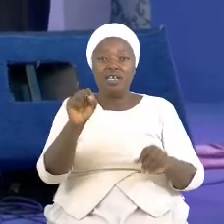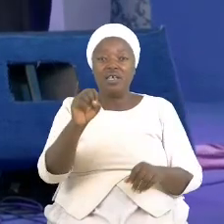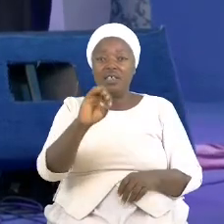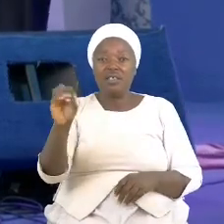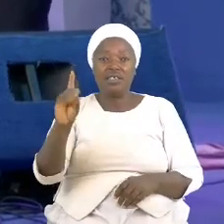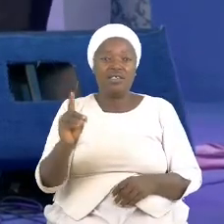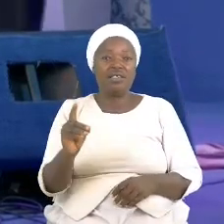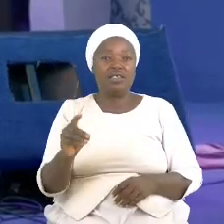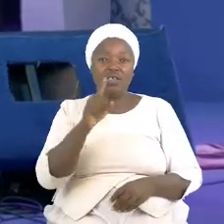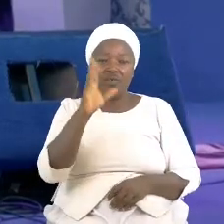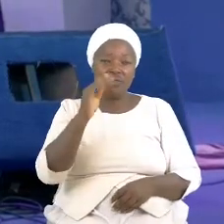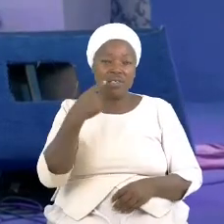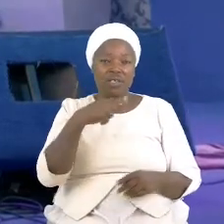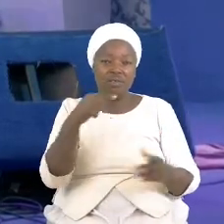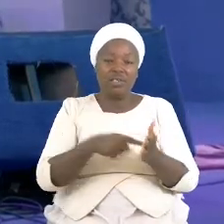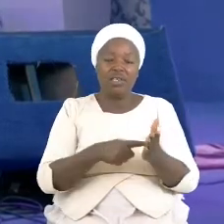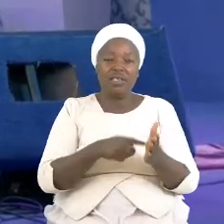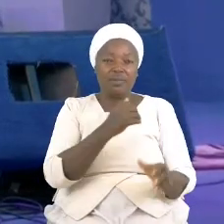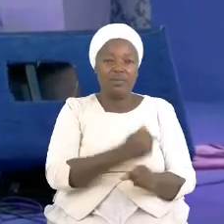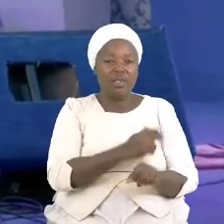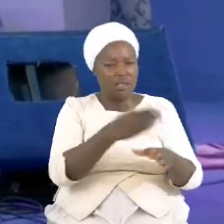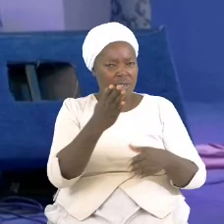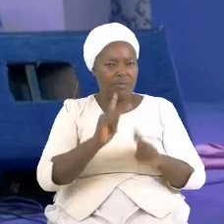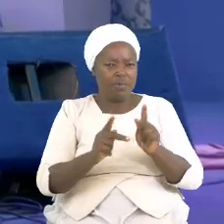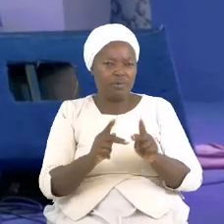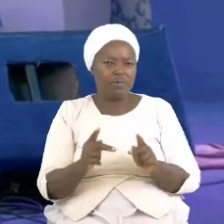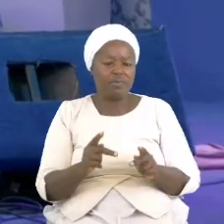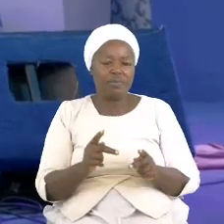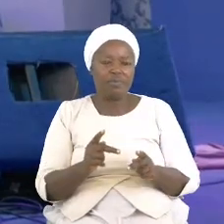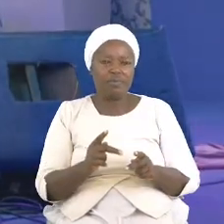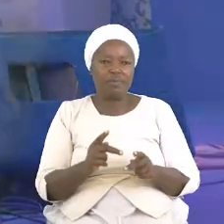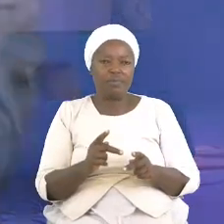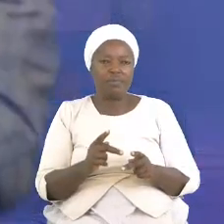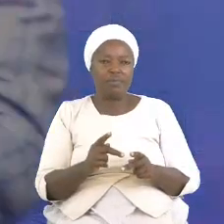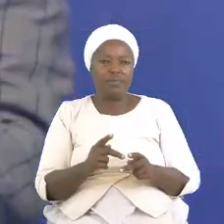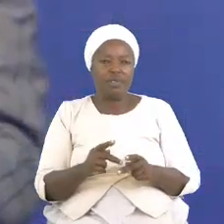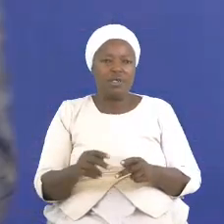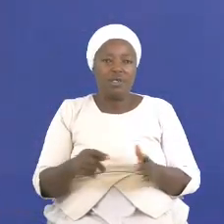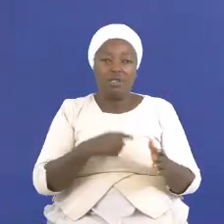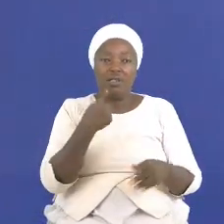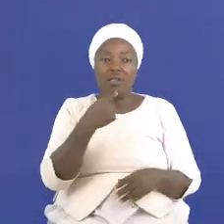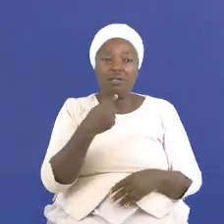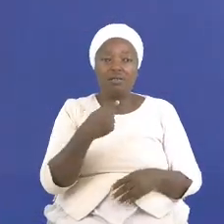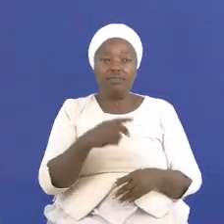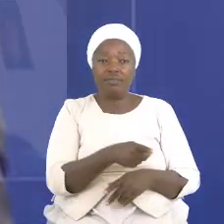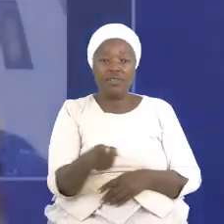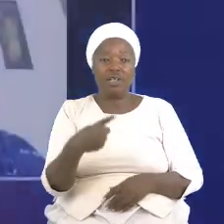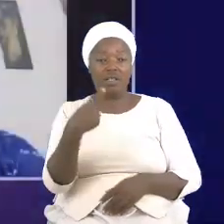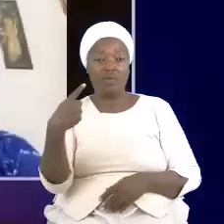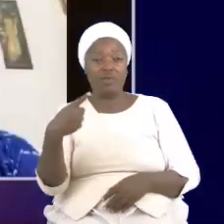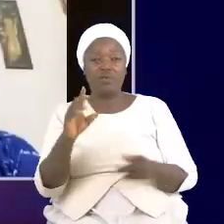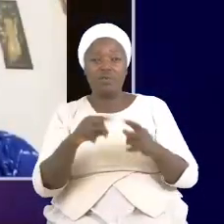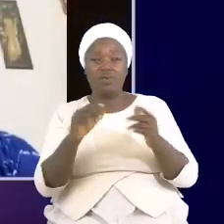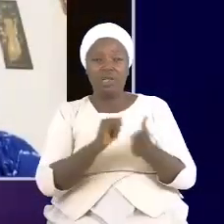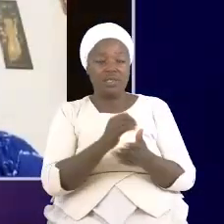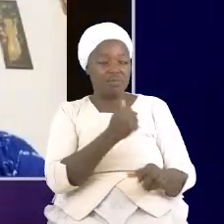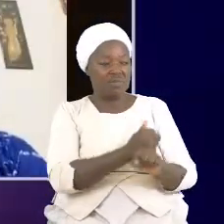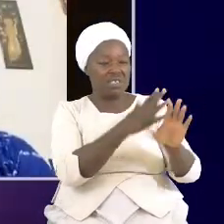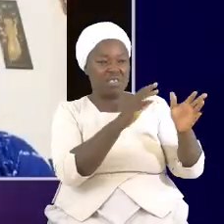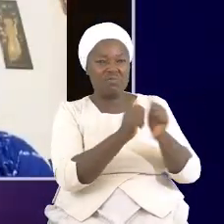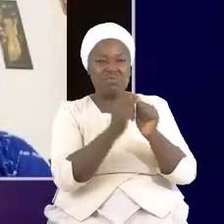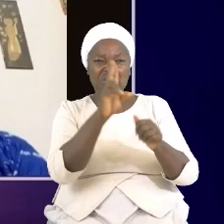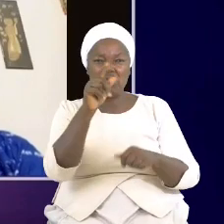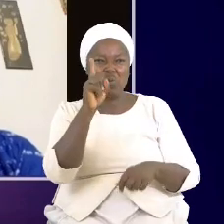mountain. There are people, they speak to that mountain, which nobody can